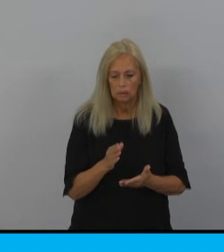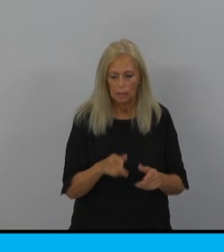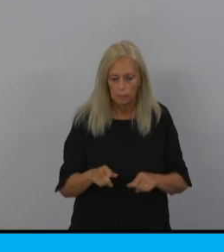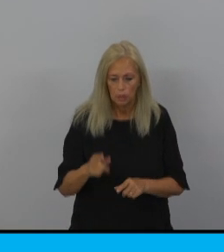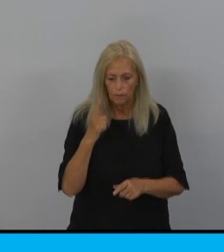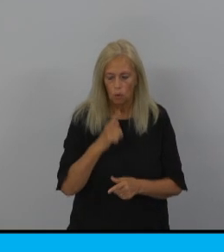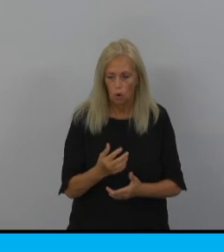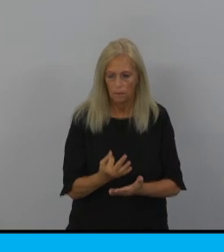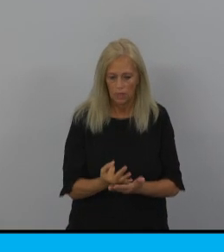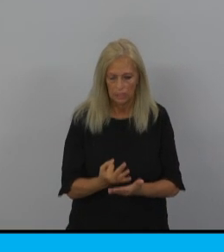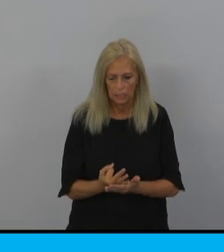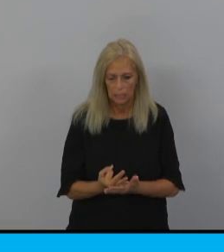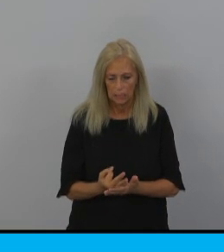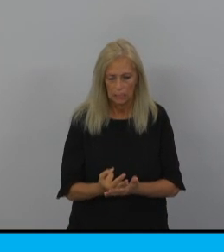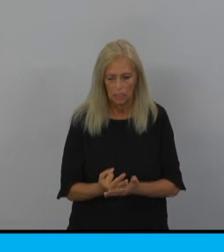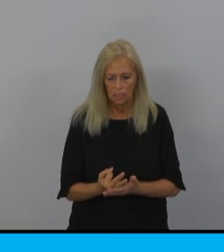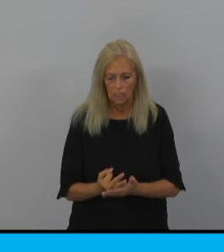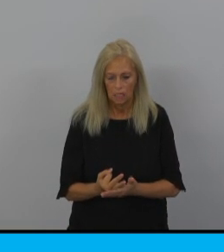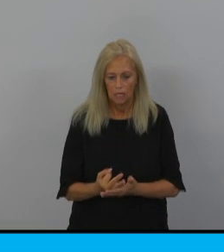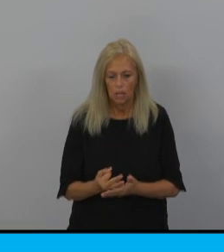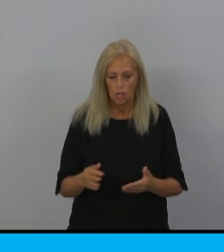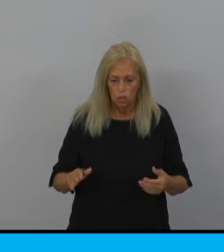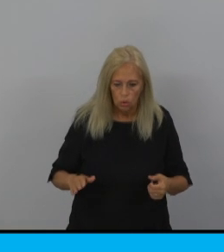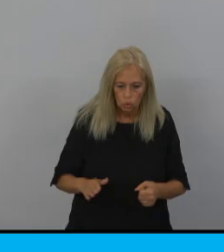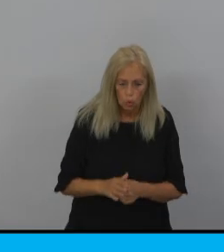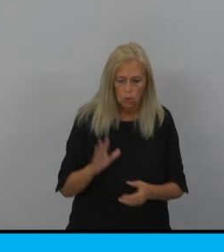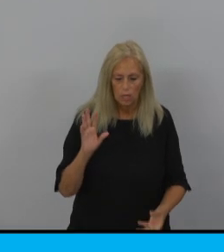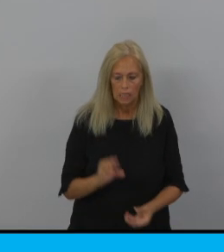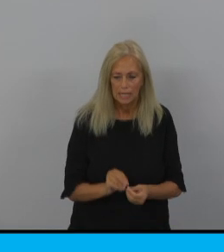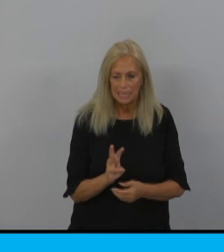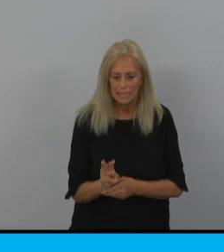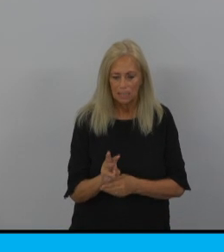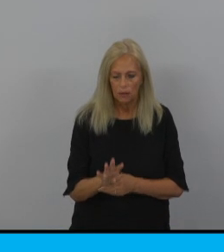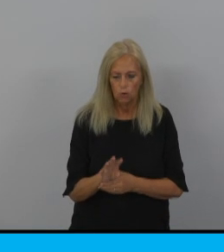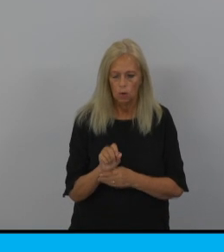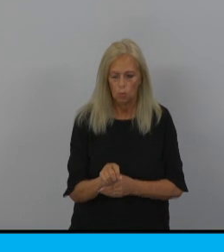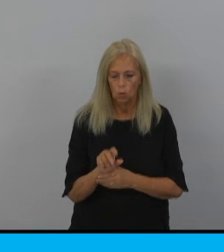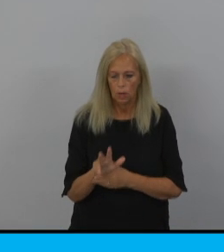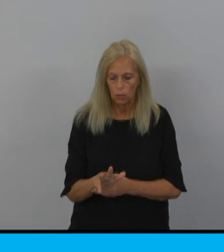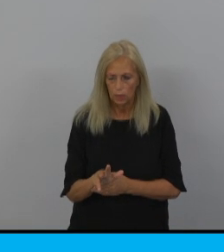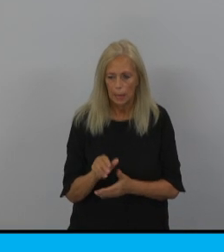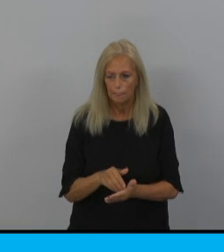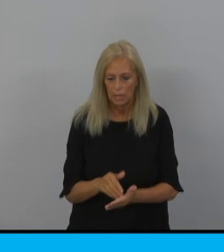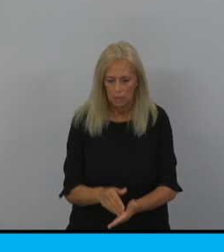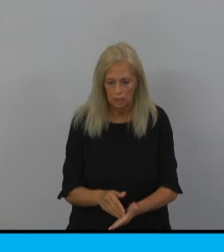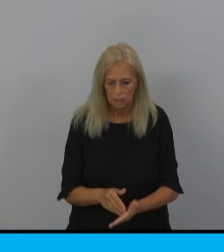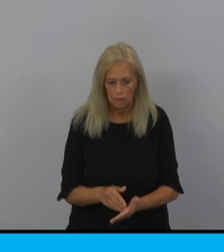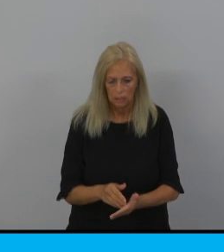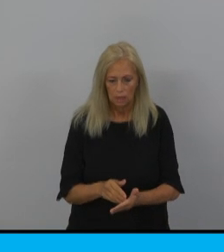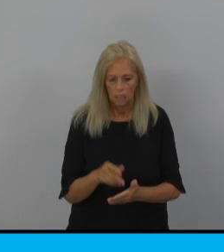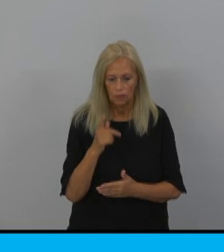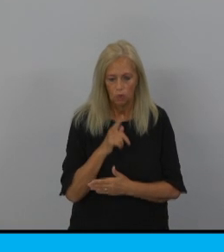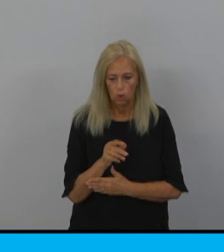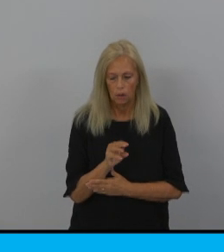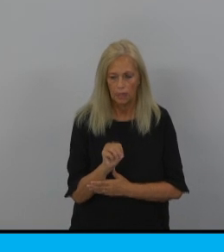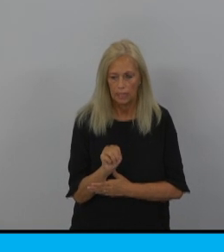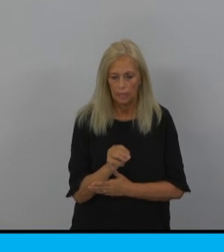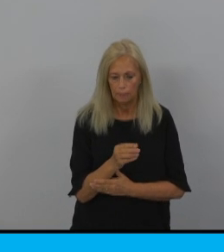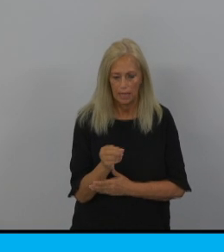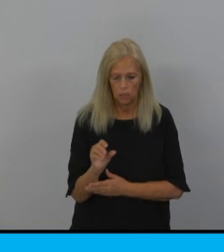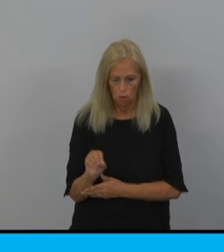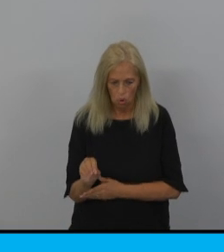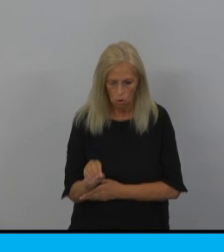funding. So the total current delinquent collections will be 64.3 million for M&O